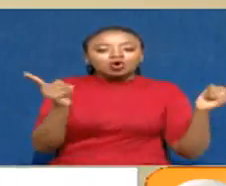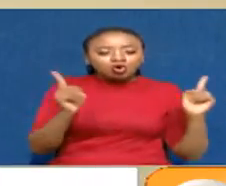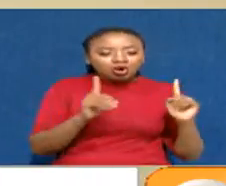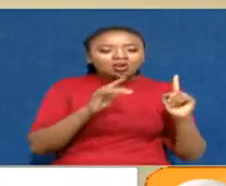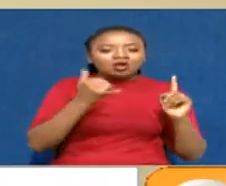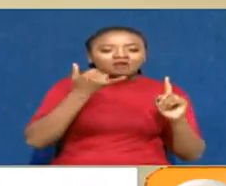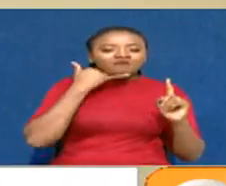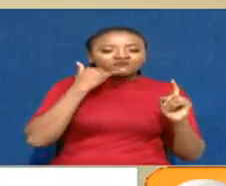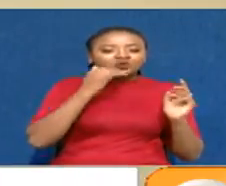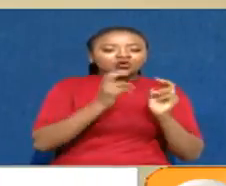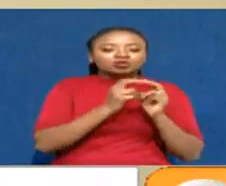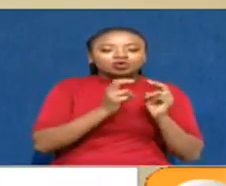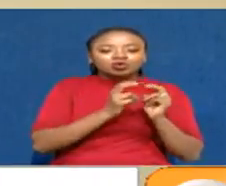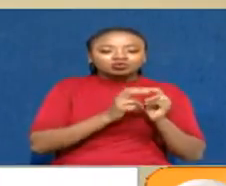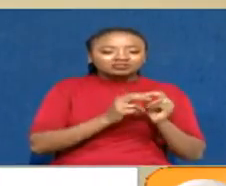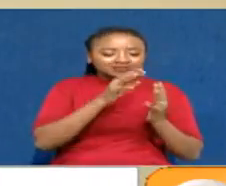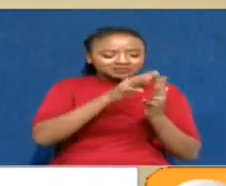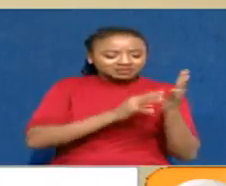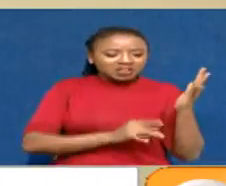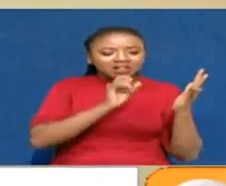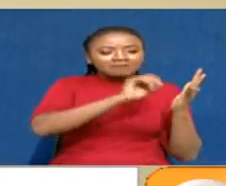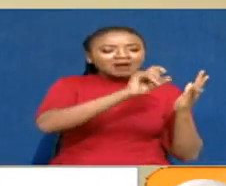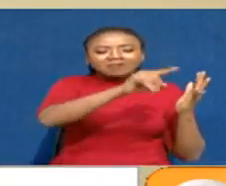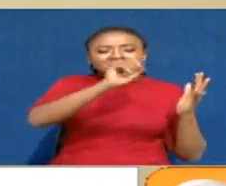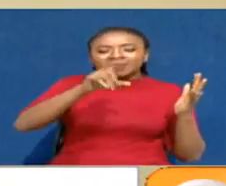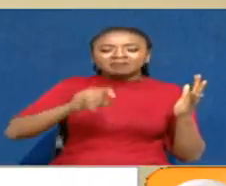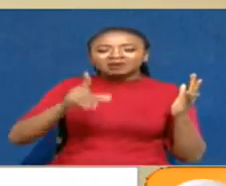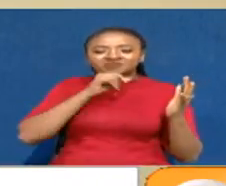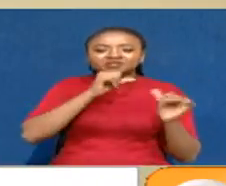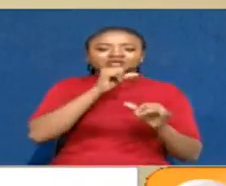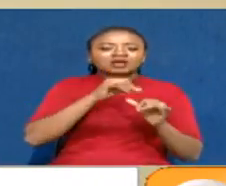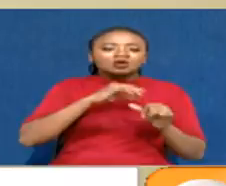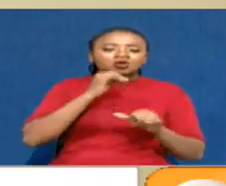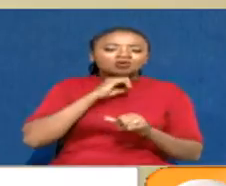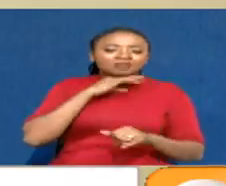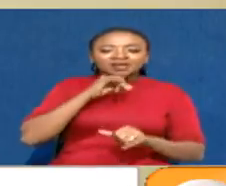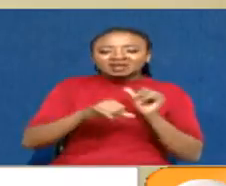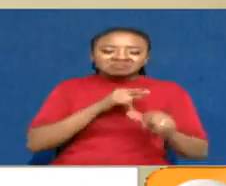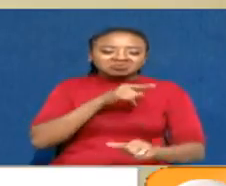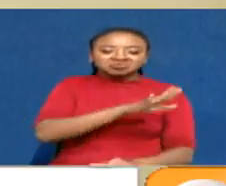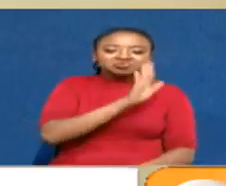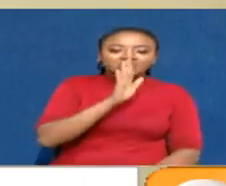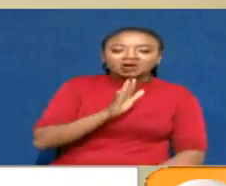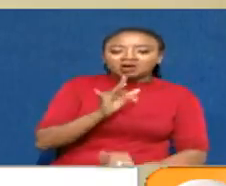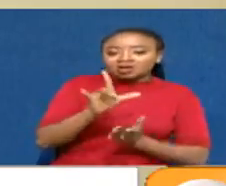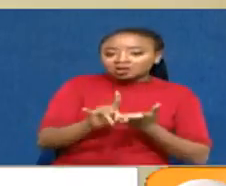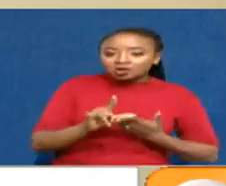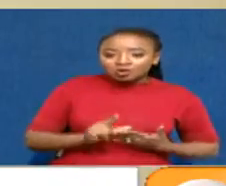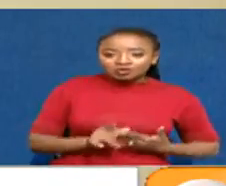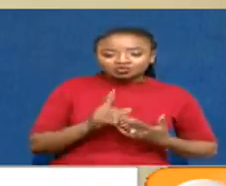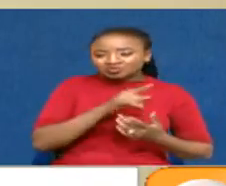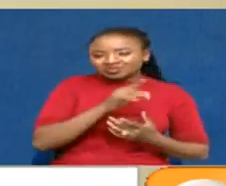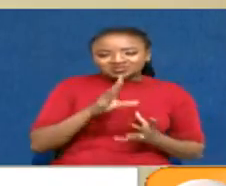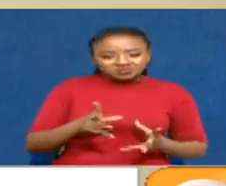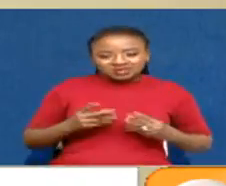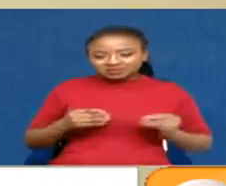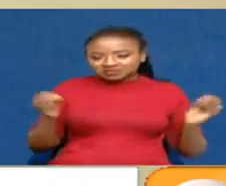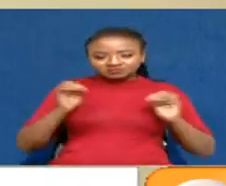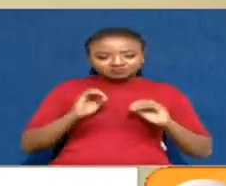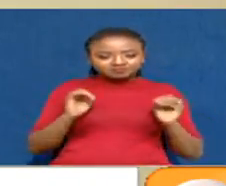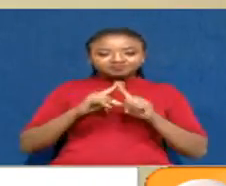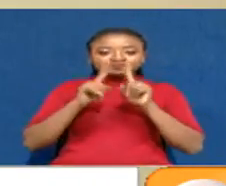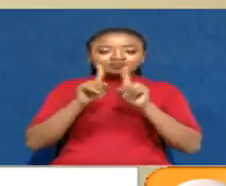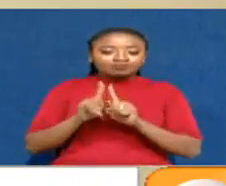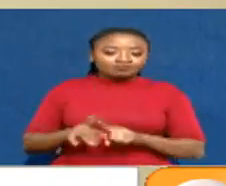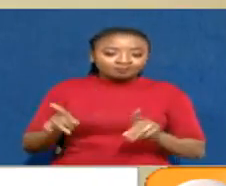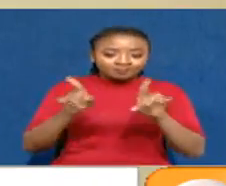phone book. I think we can all agree that's just not something that can be allowed to continue. But at the same time, we want to